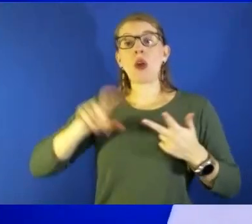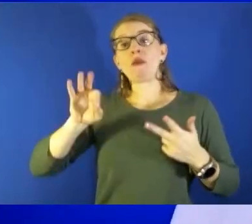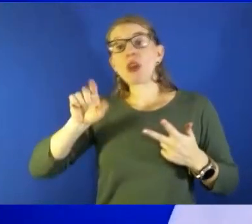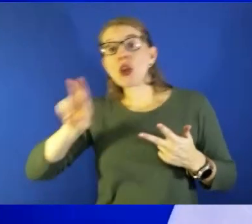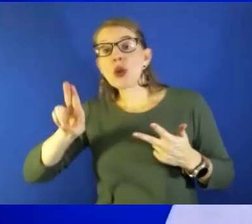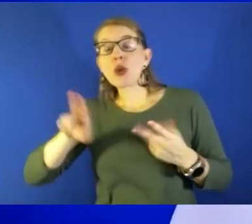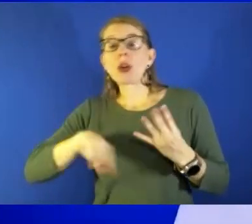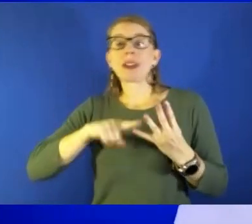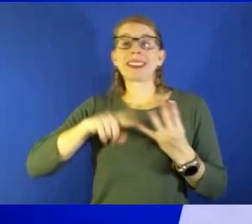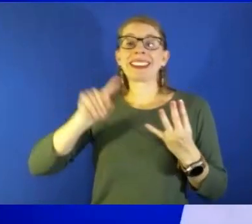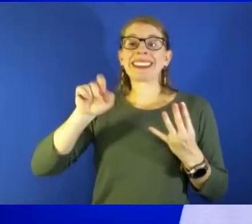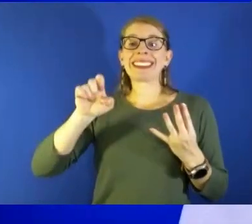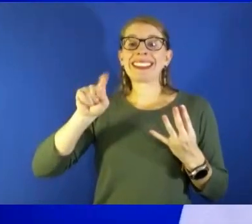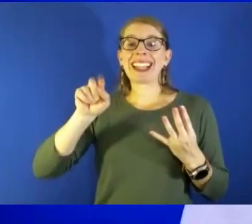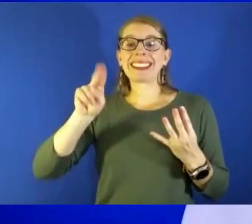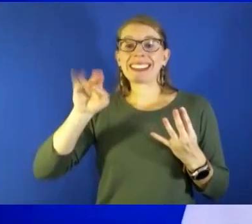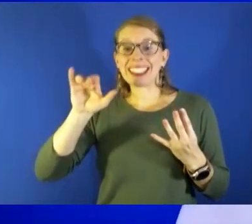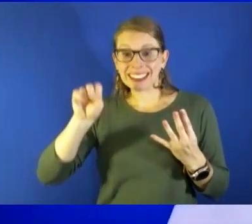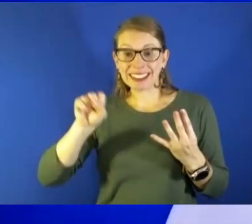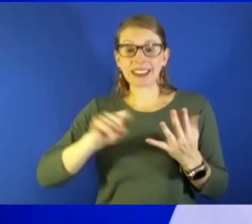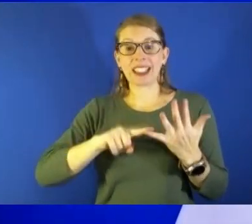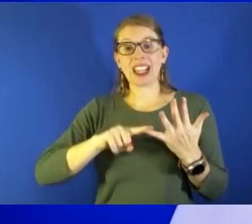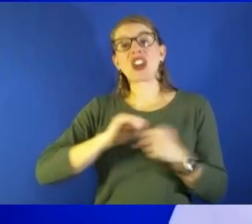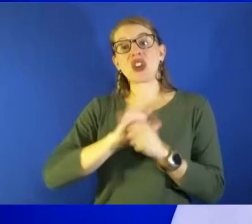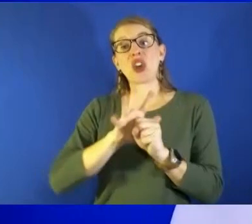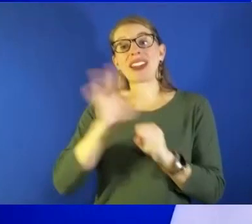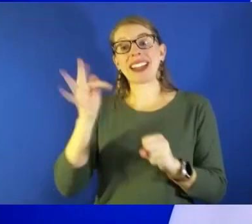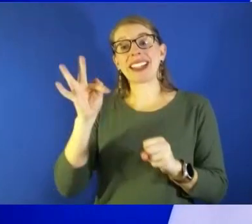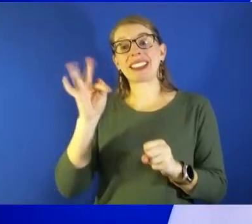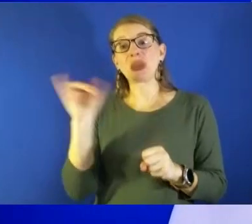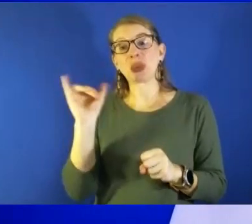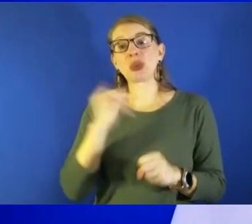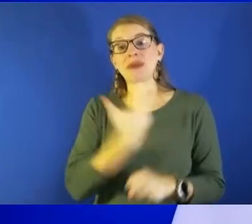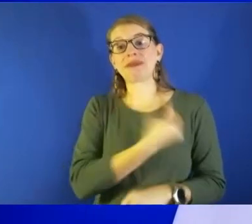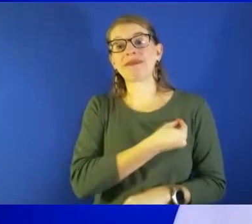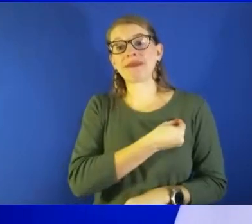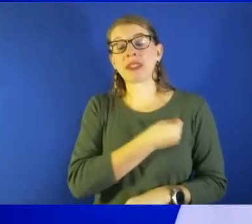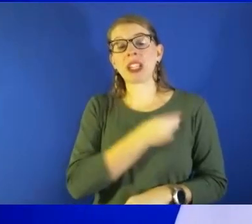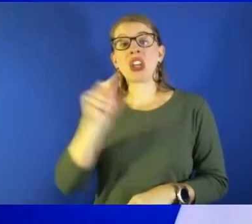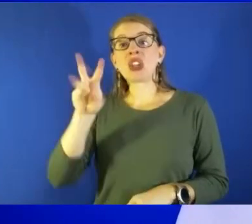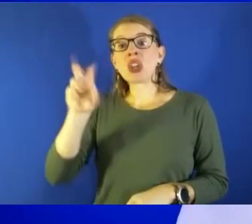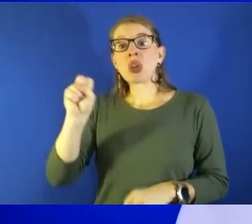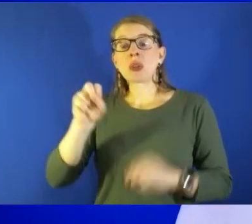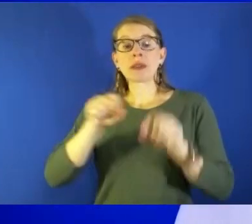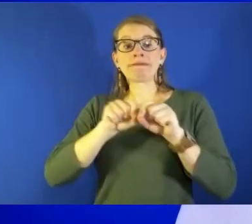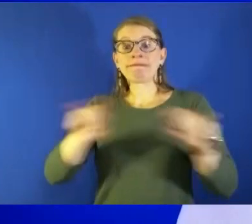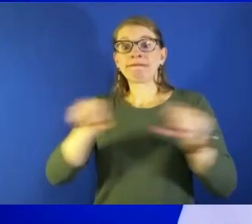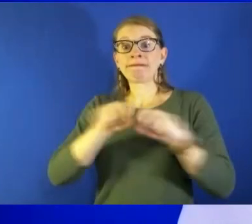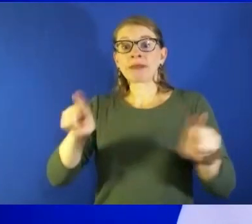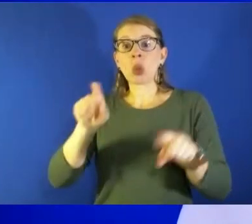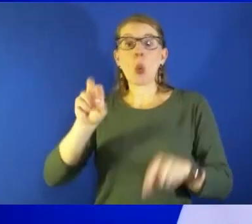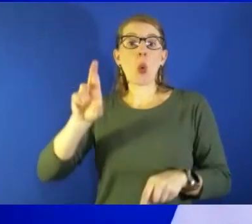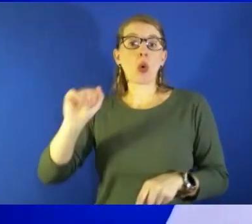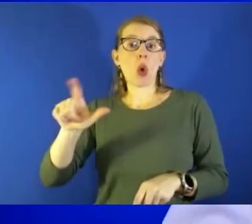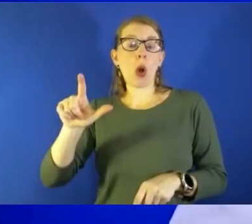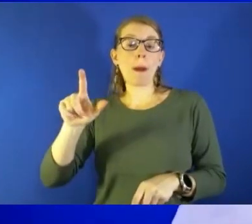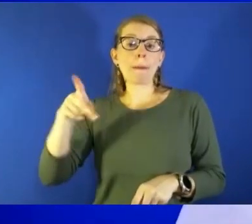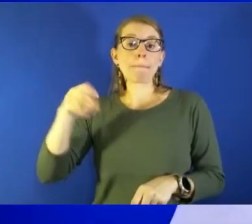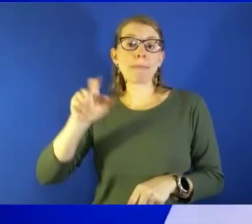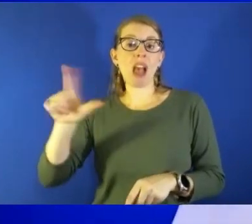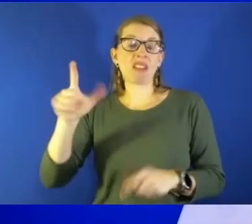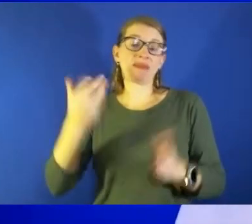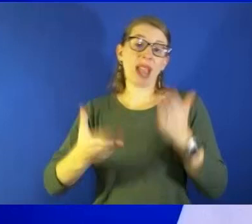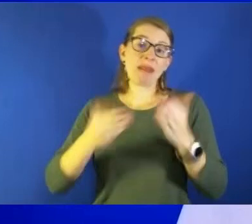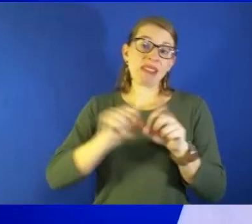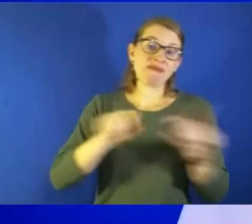tetanus, and of course, COVID-19. We know that there's been a lot of news about the new oral pill that may or may not be coming out. You know, you